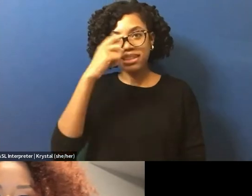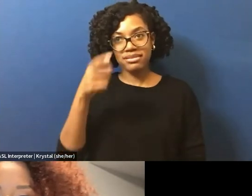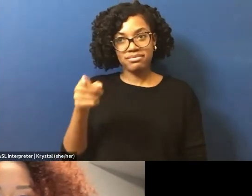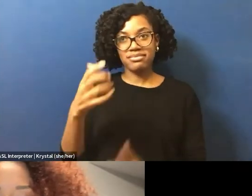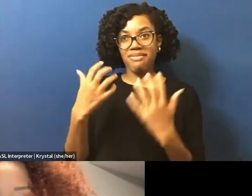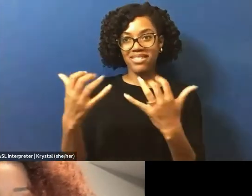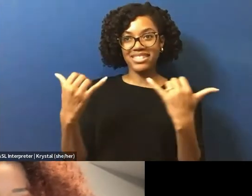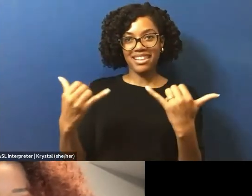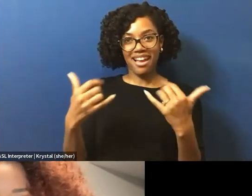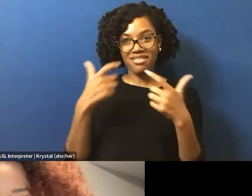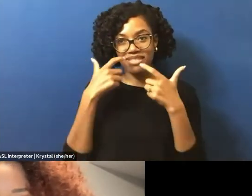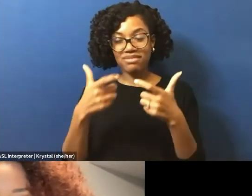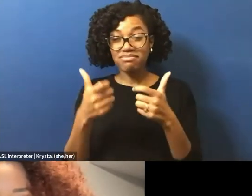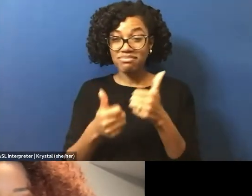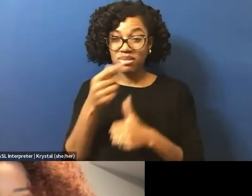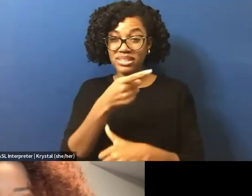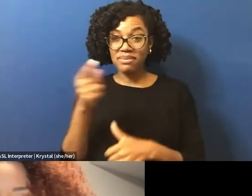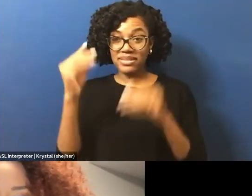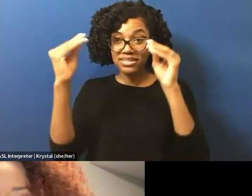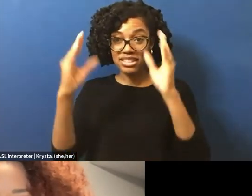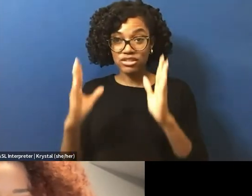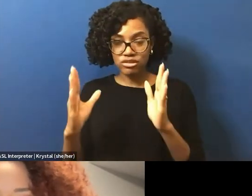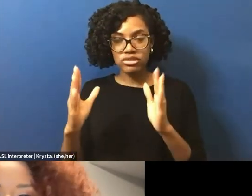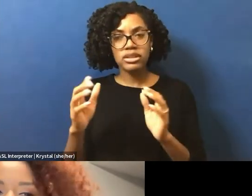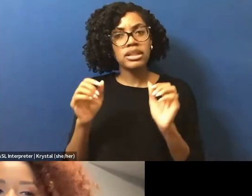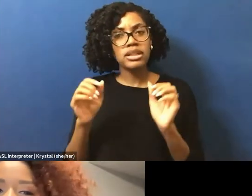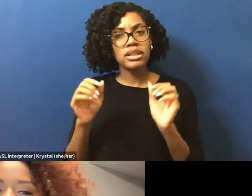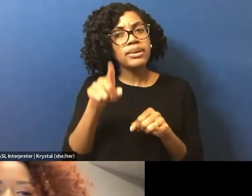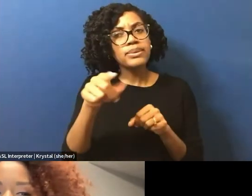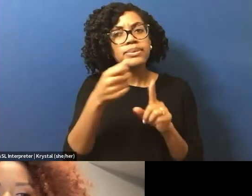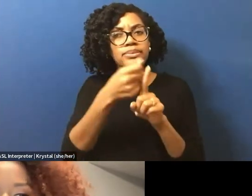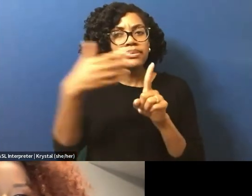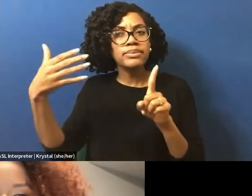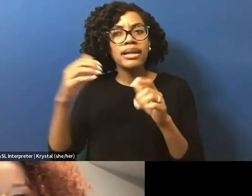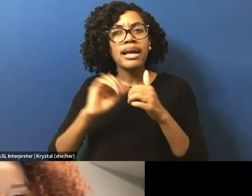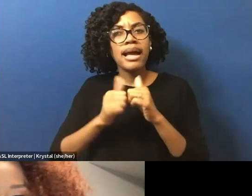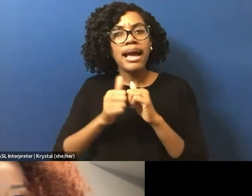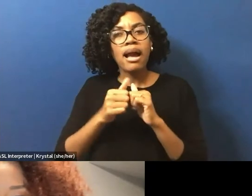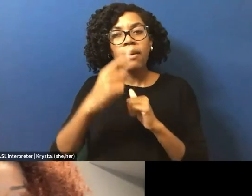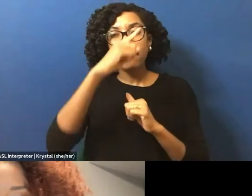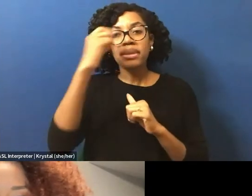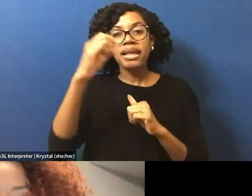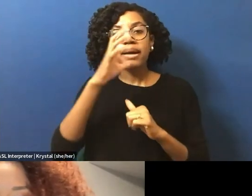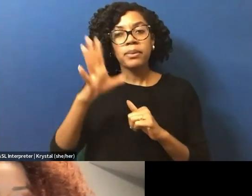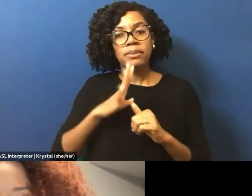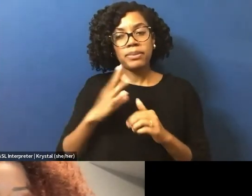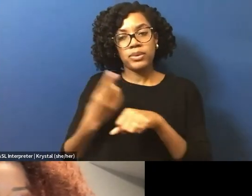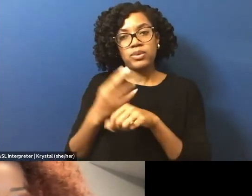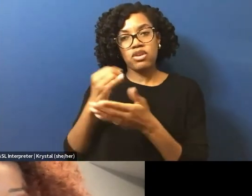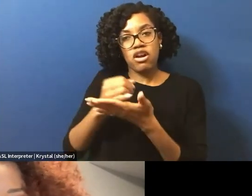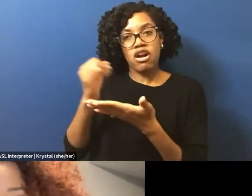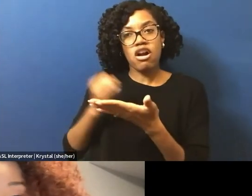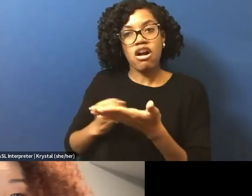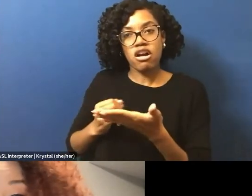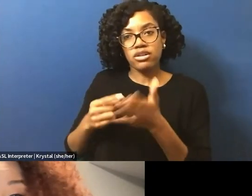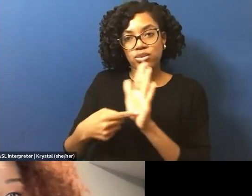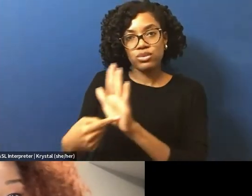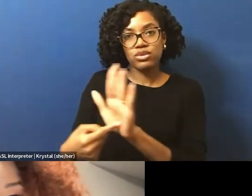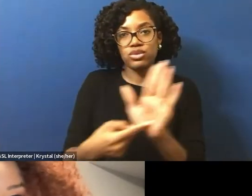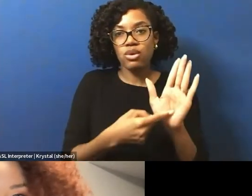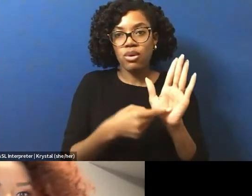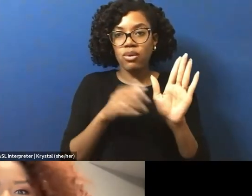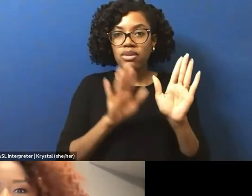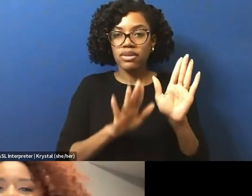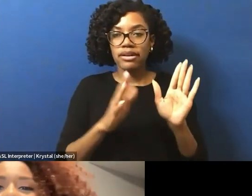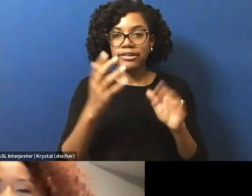about how Black women have expressed their politics through art? And how does that relate to how we can rethink what intellectual production is and